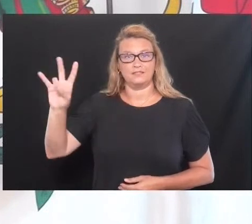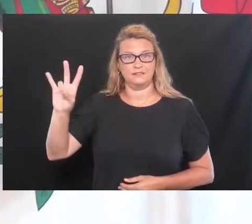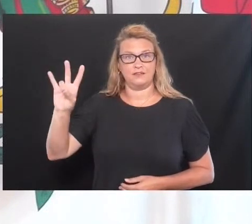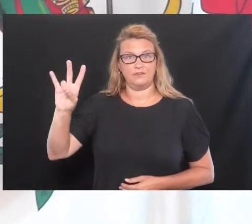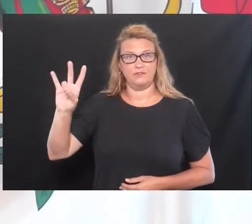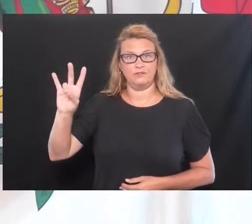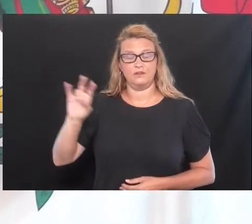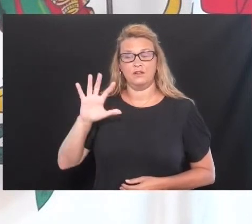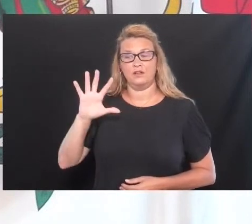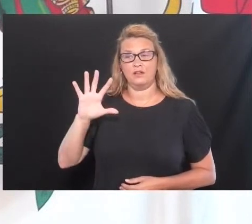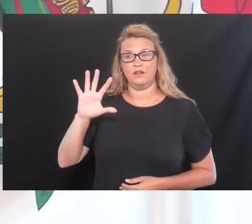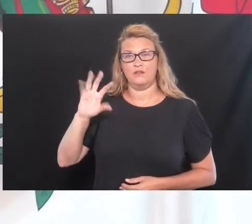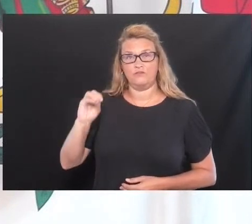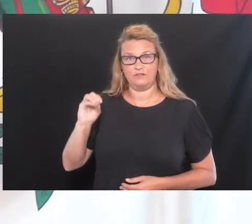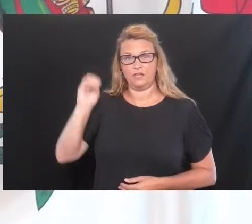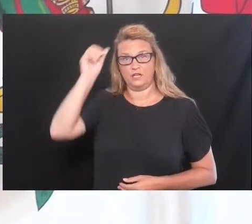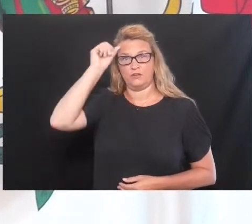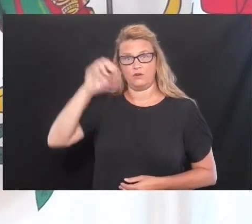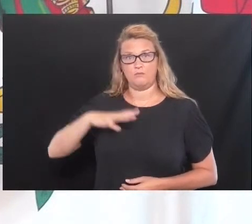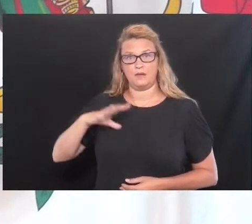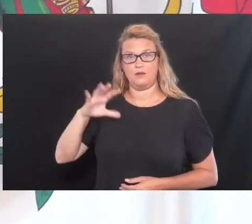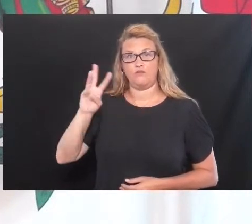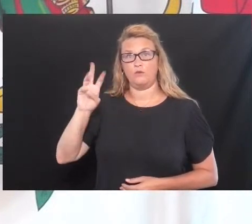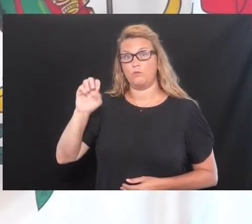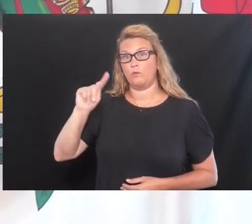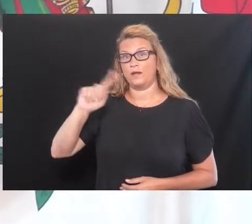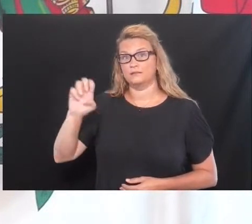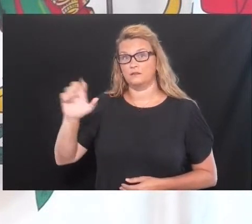is a 60-year-old male from Wetzel County.